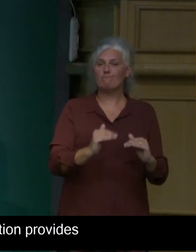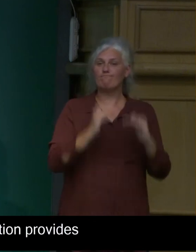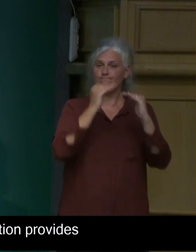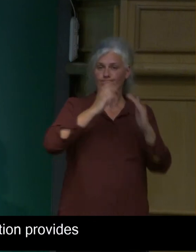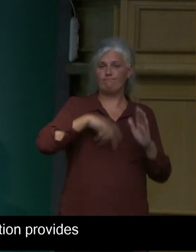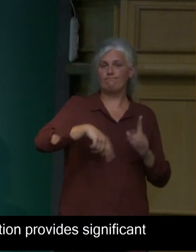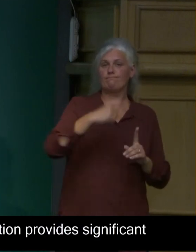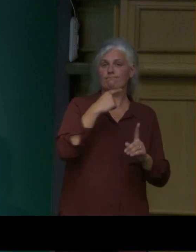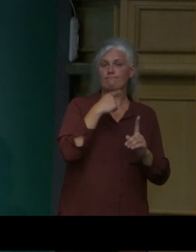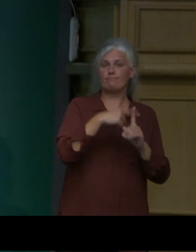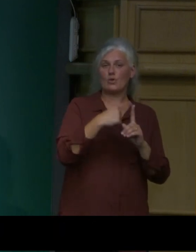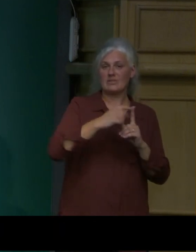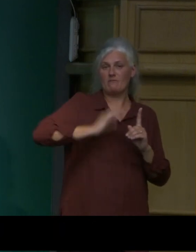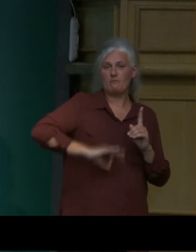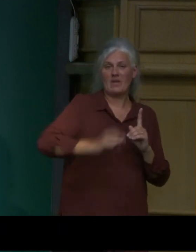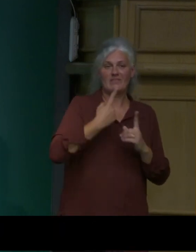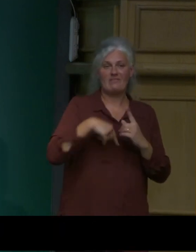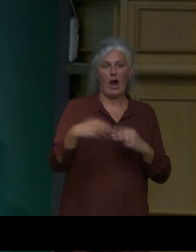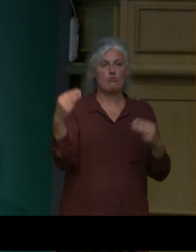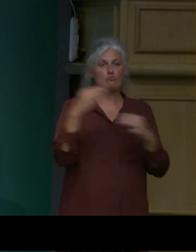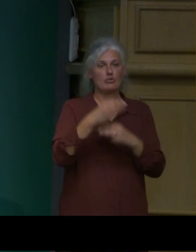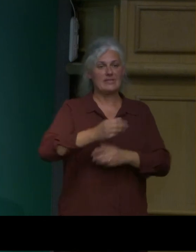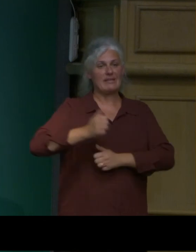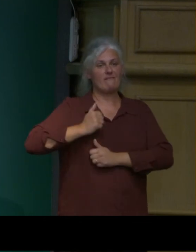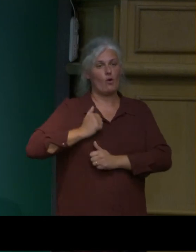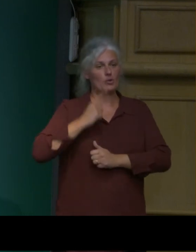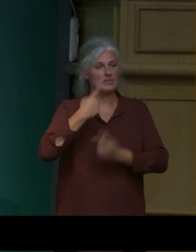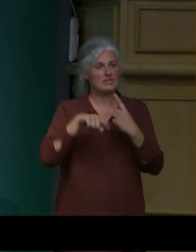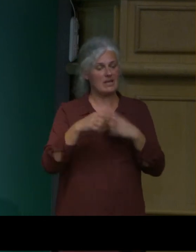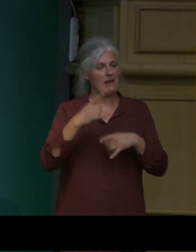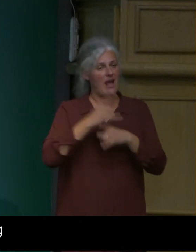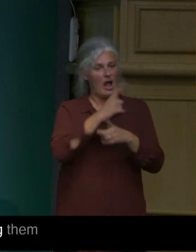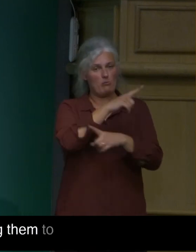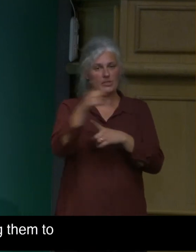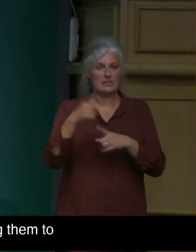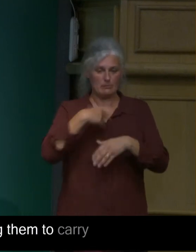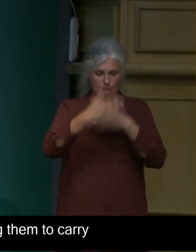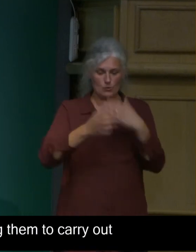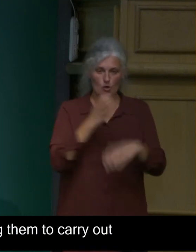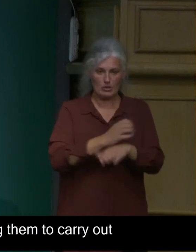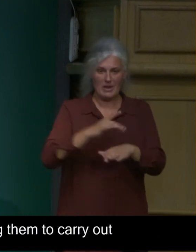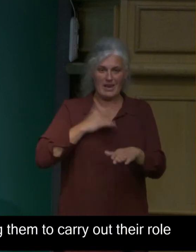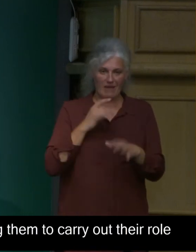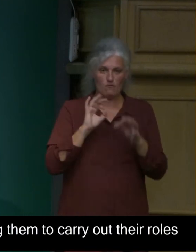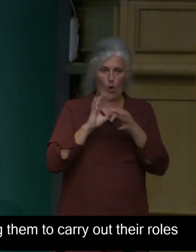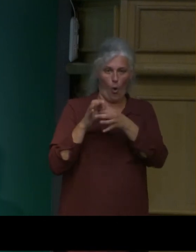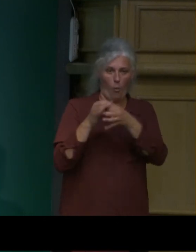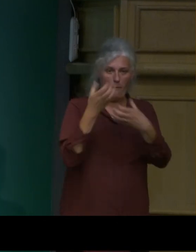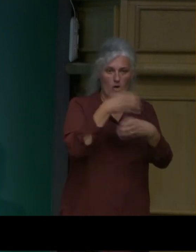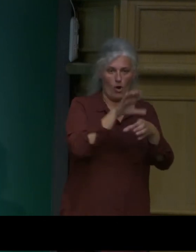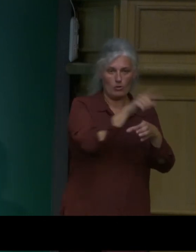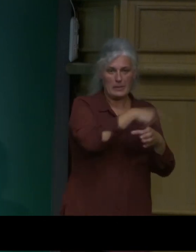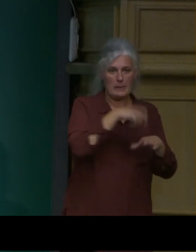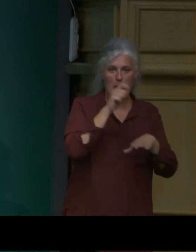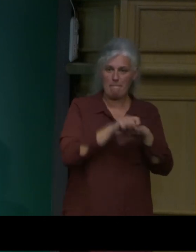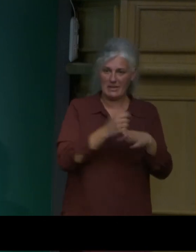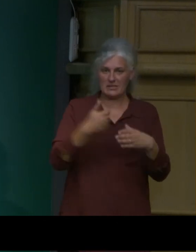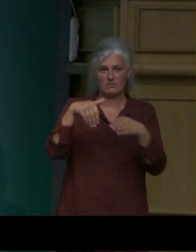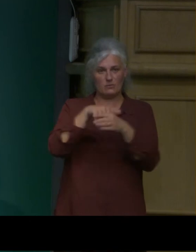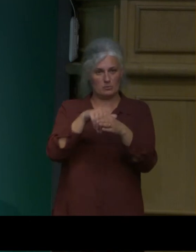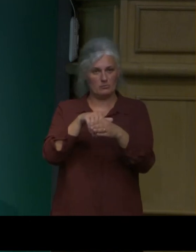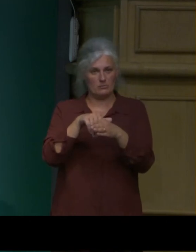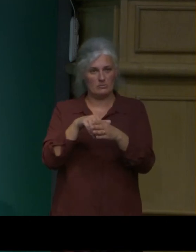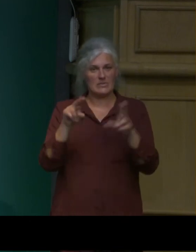benefits to our Defense Forces helping them to carry out their roles at home as well as making the best possible contribution